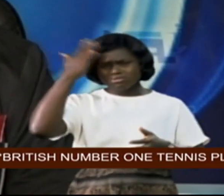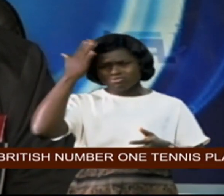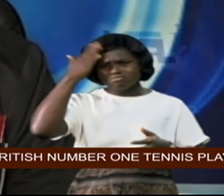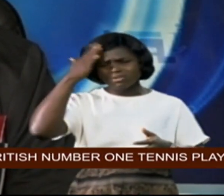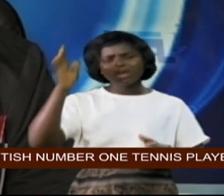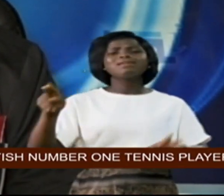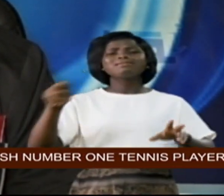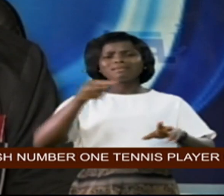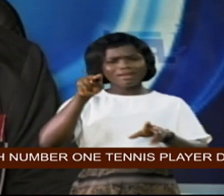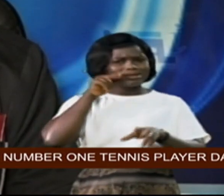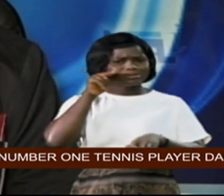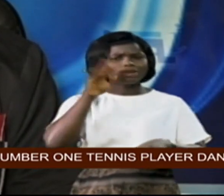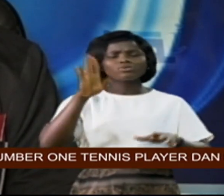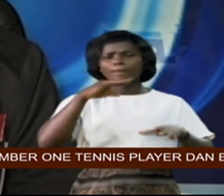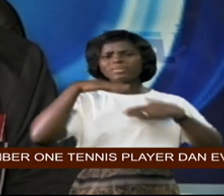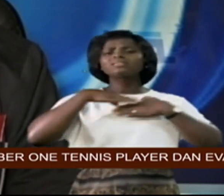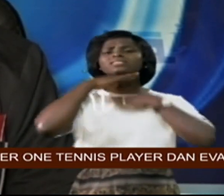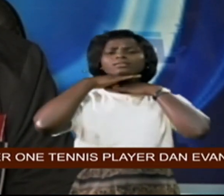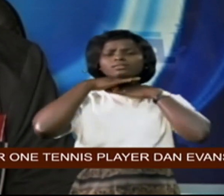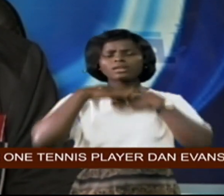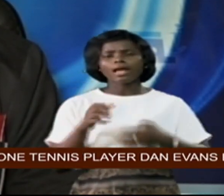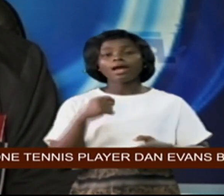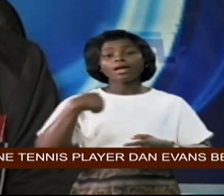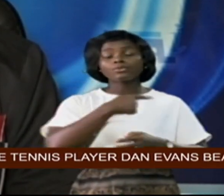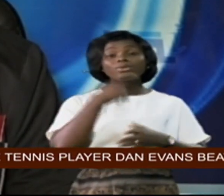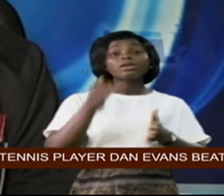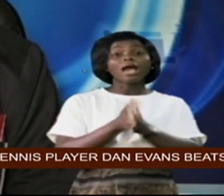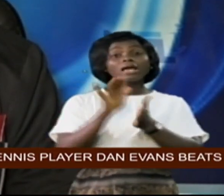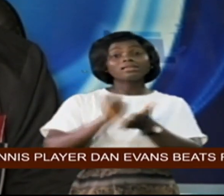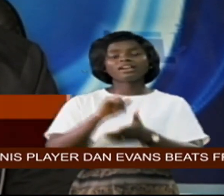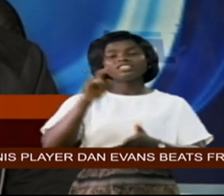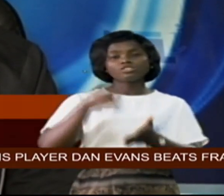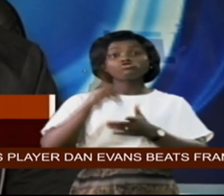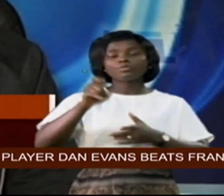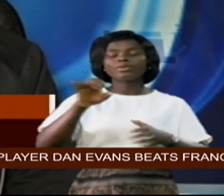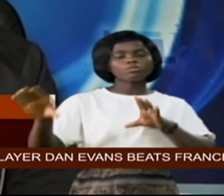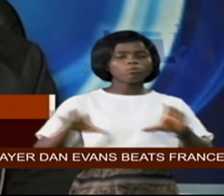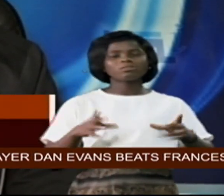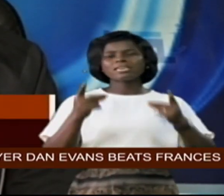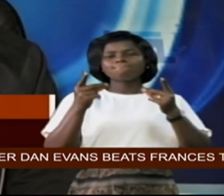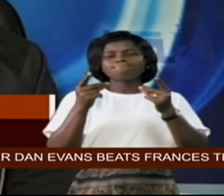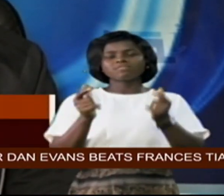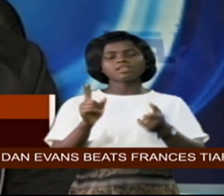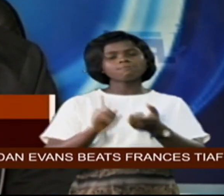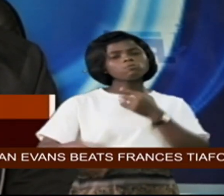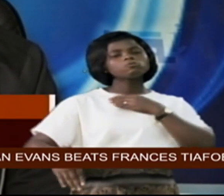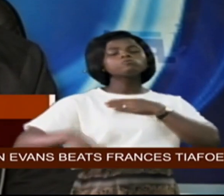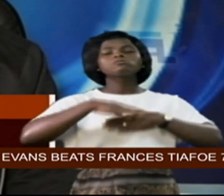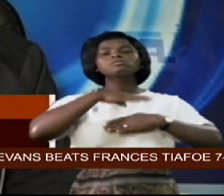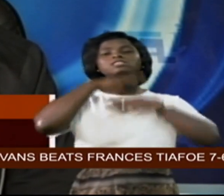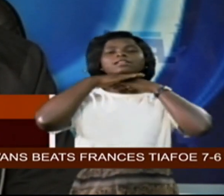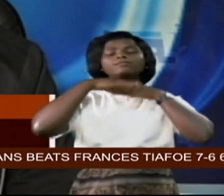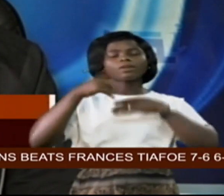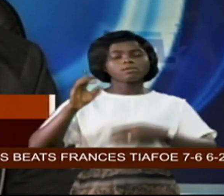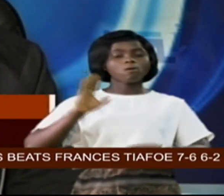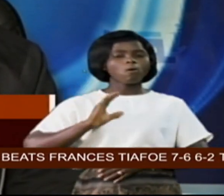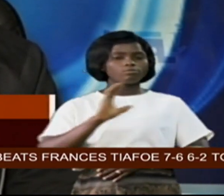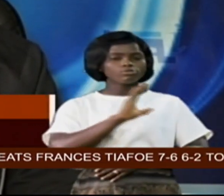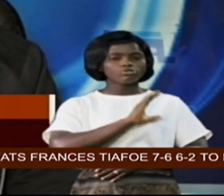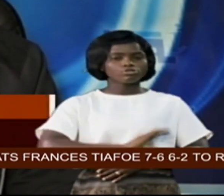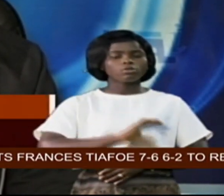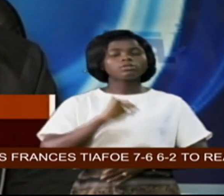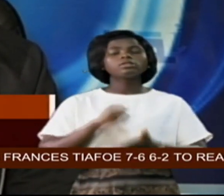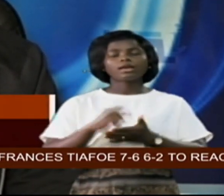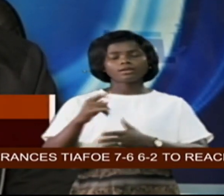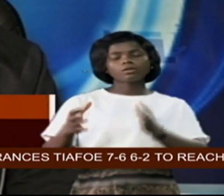will be satisfied. And we demand that that should be done immediately to satisfy the Commission that those officers have been